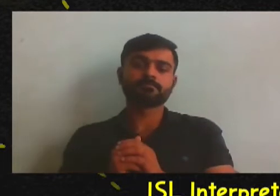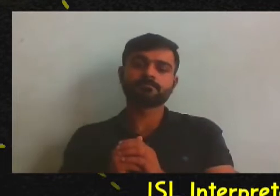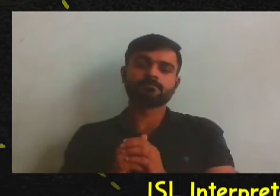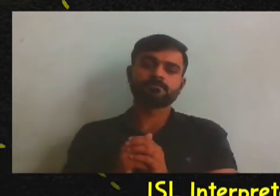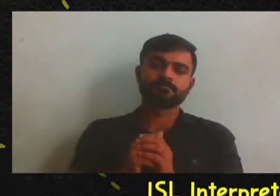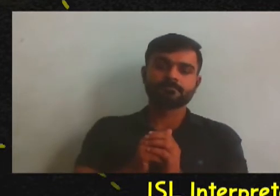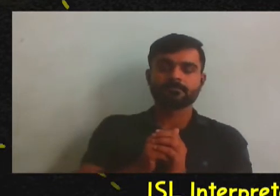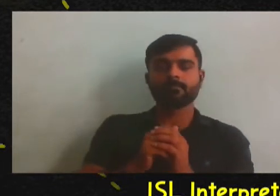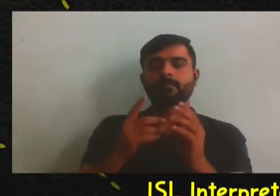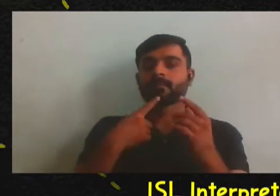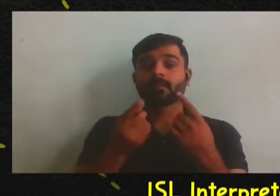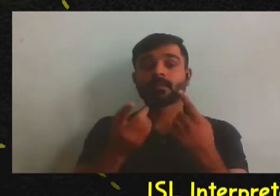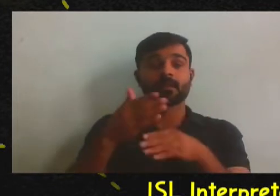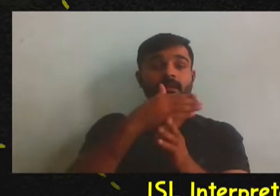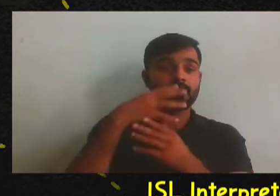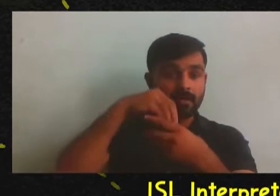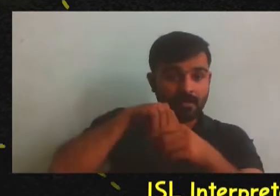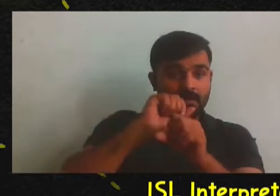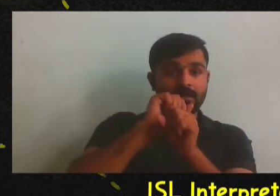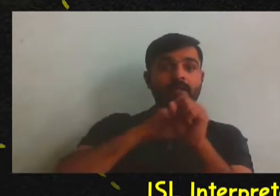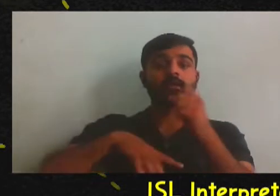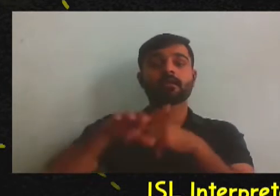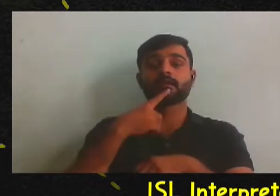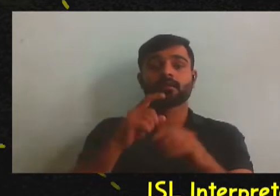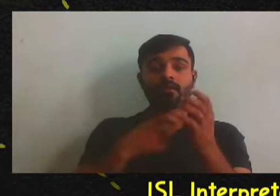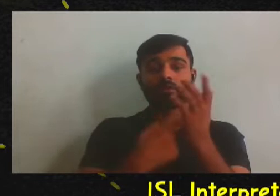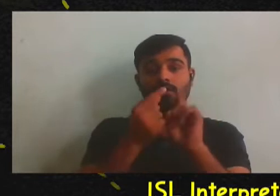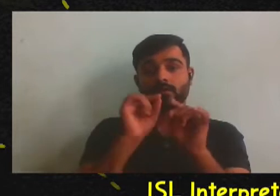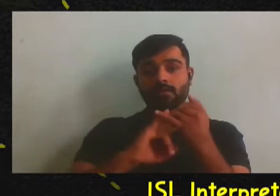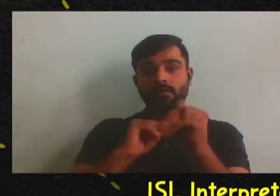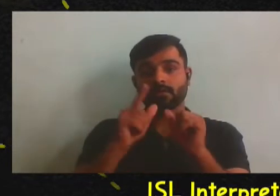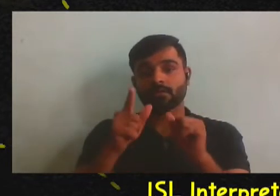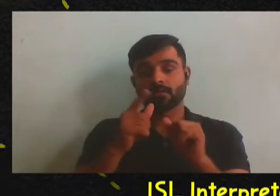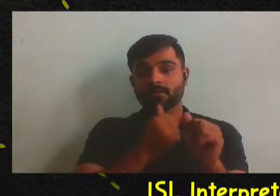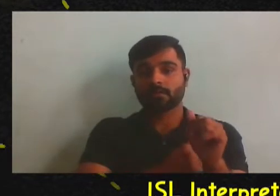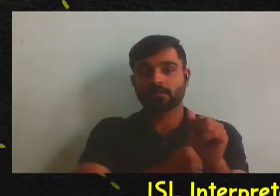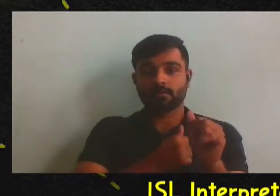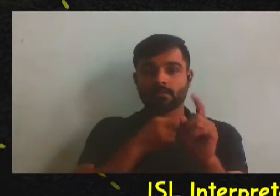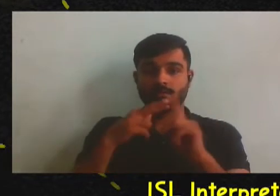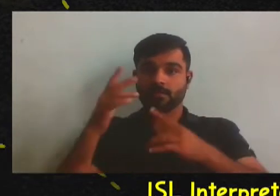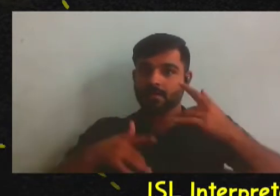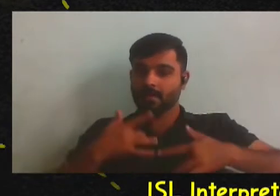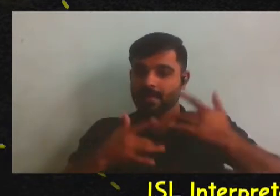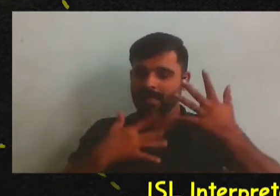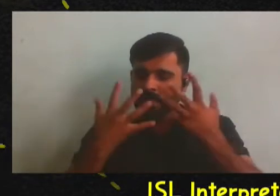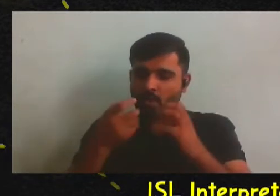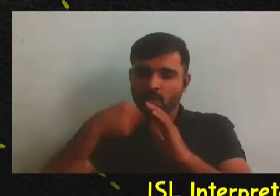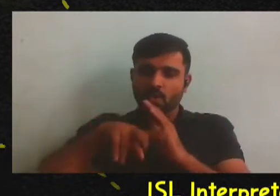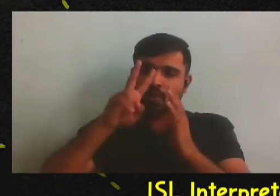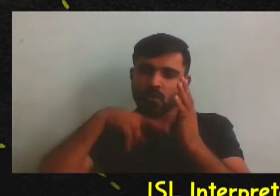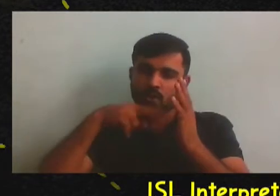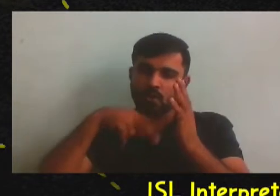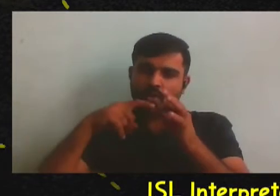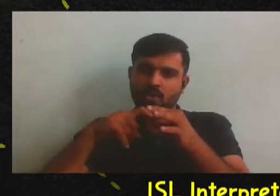there's just that shift. And I think Rupsha, could I'm sort of curious, really, although you don't want to read out the questions, I'm